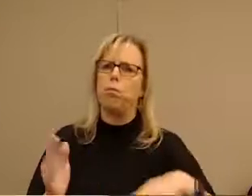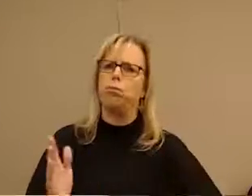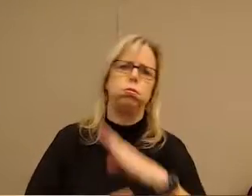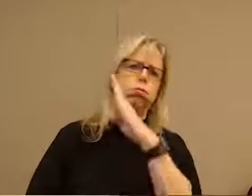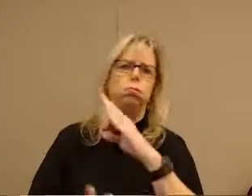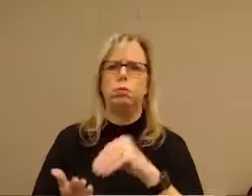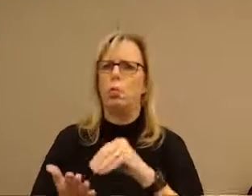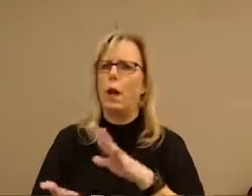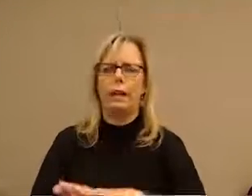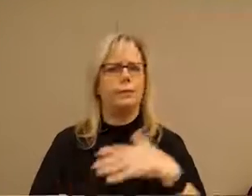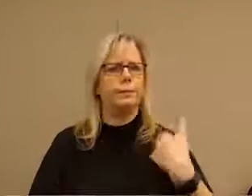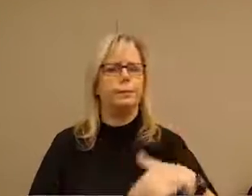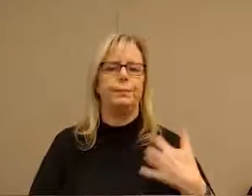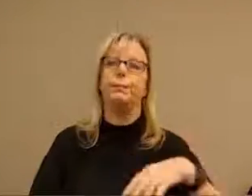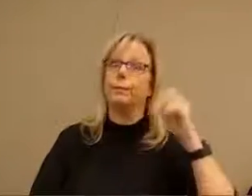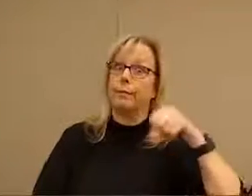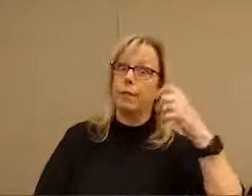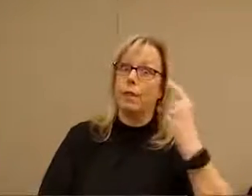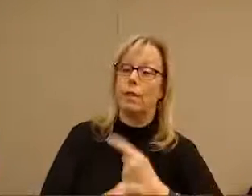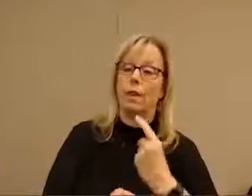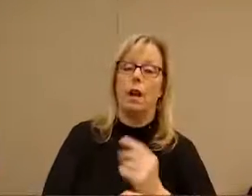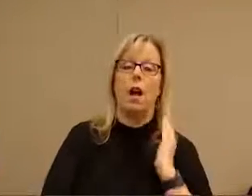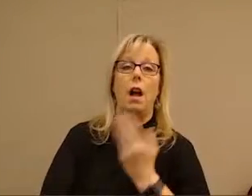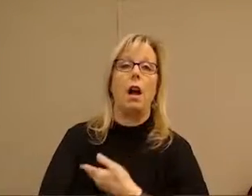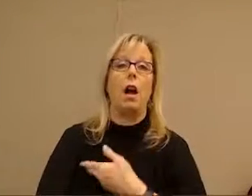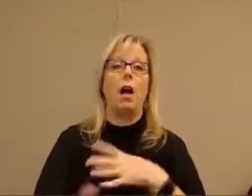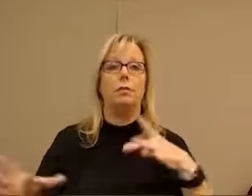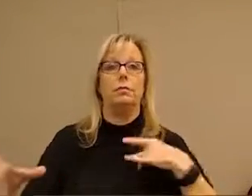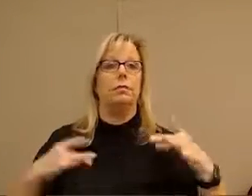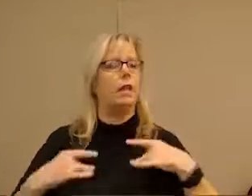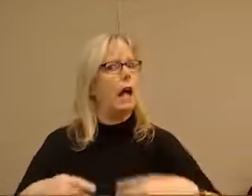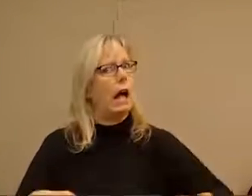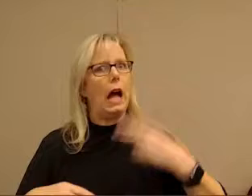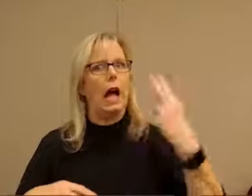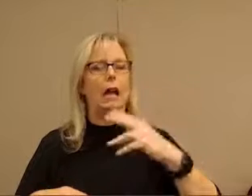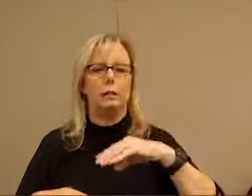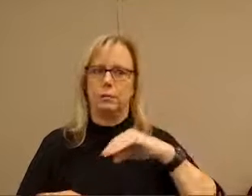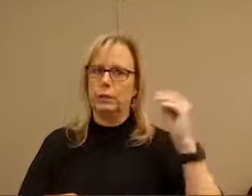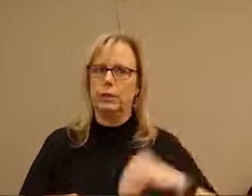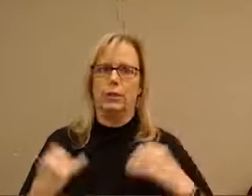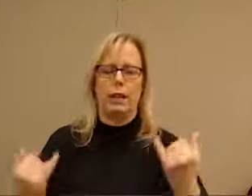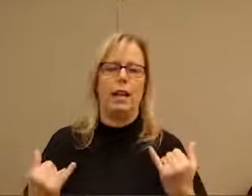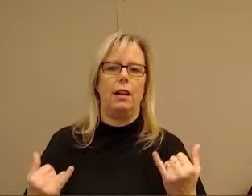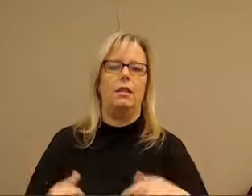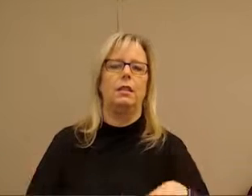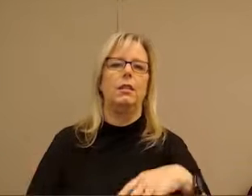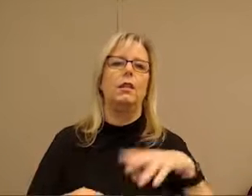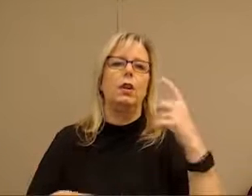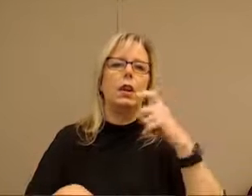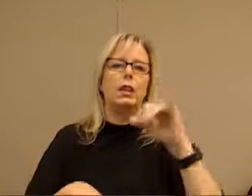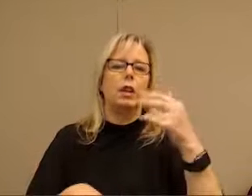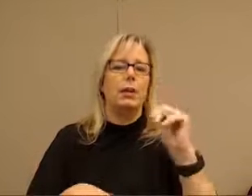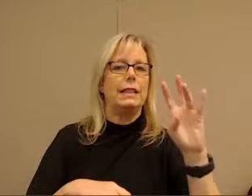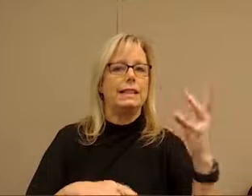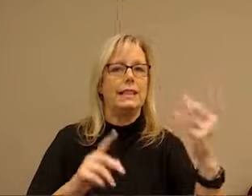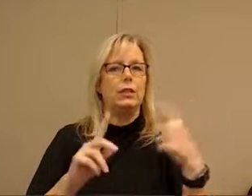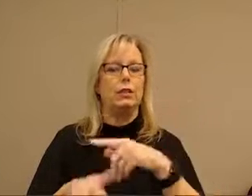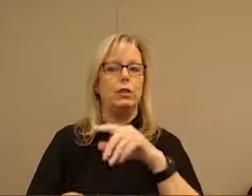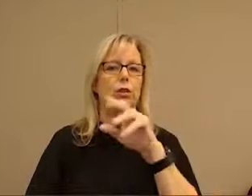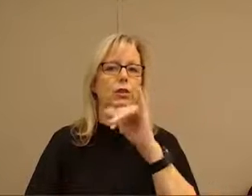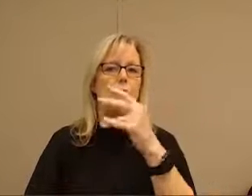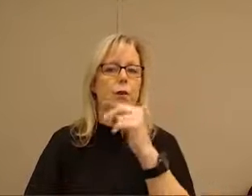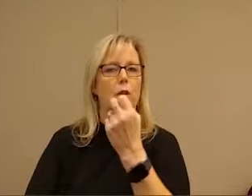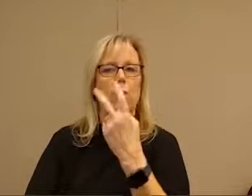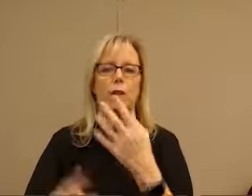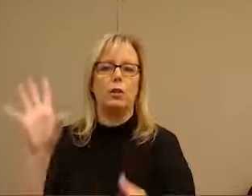this week. That's correct. Our case rate and transmission rate is very high in the county. For the period of January 6th through January the 12th,